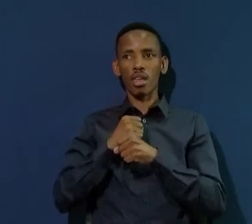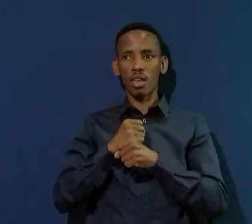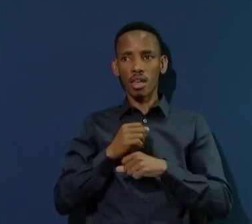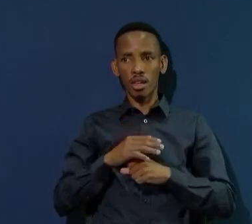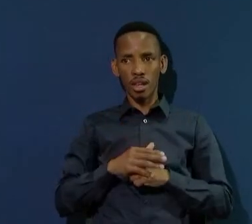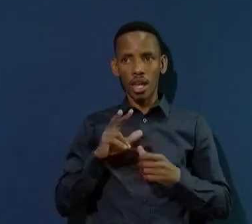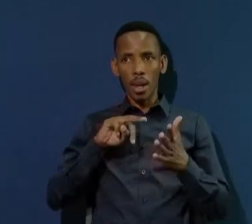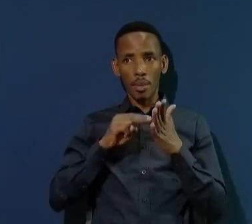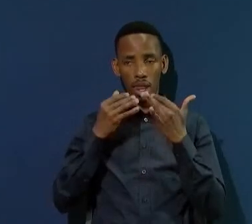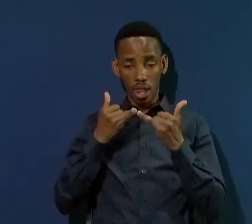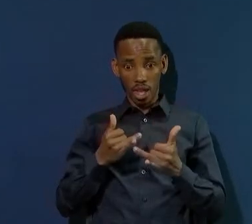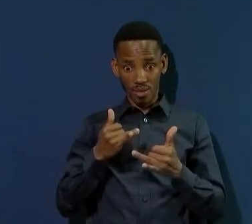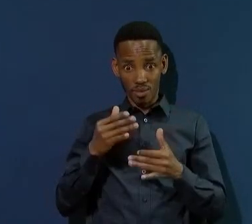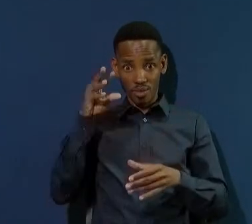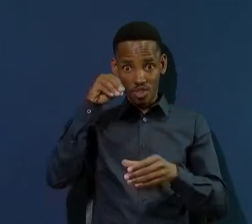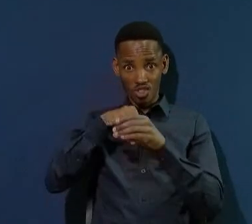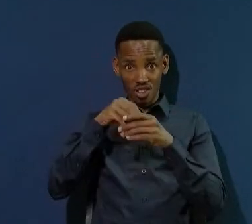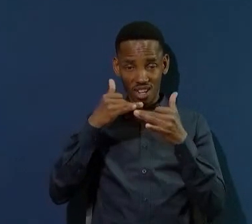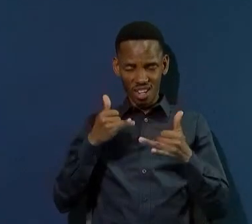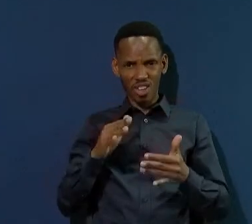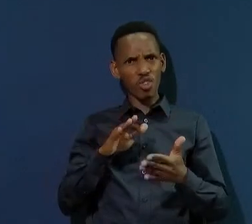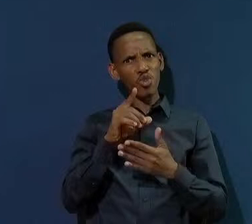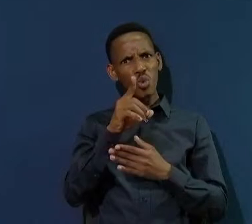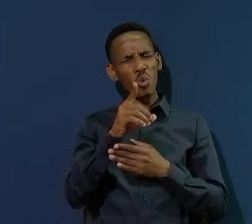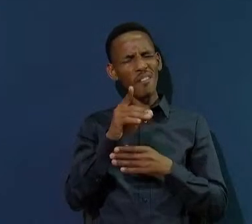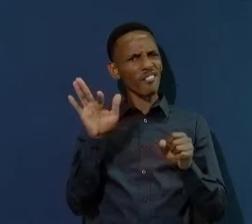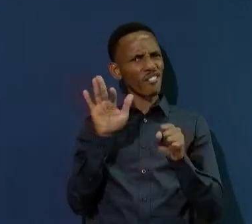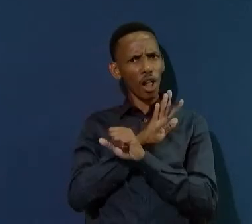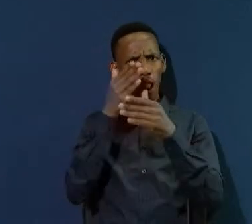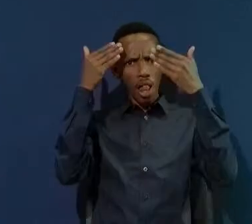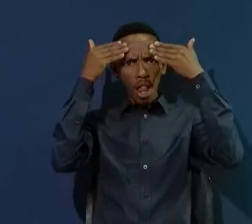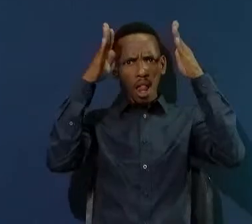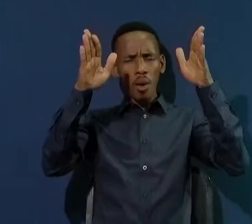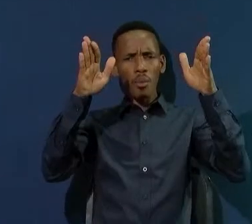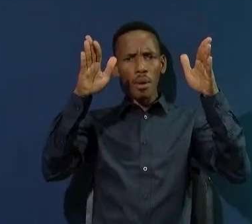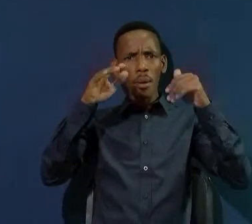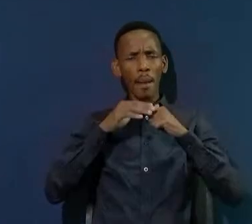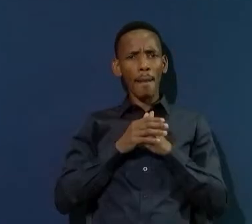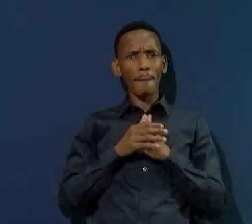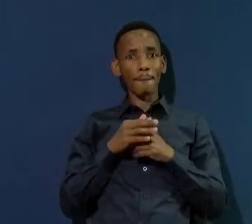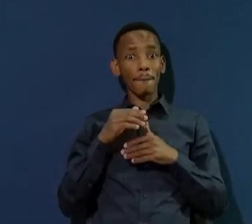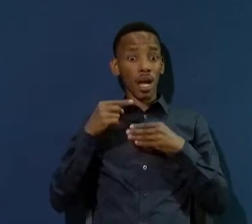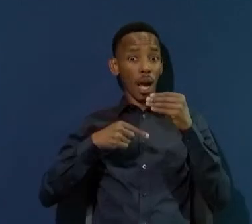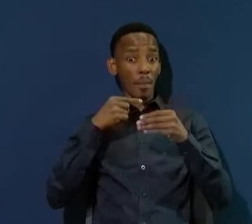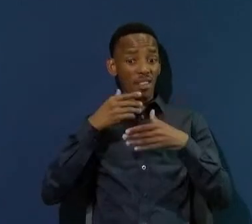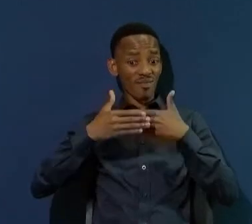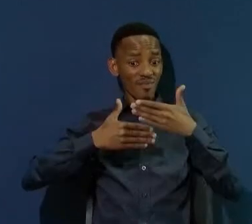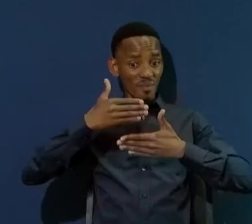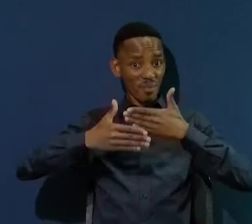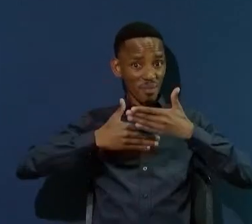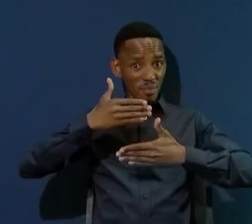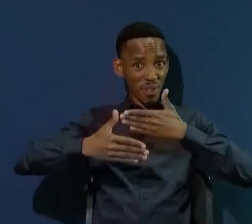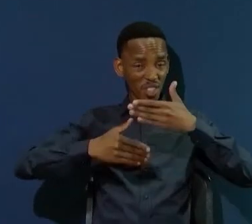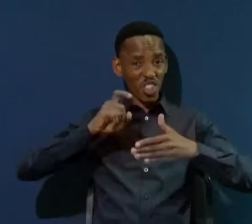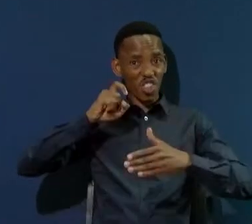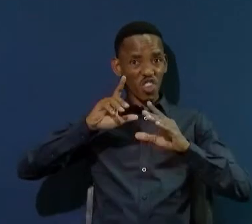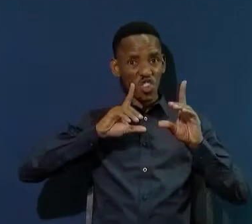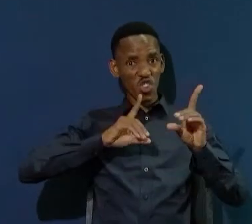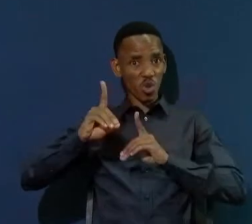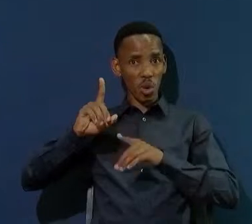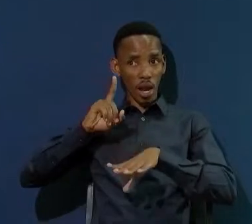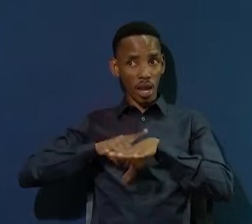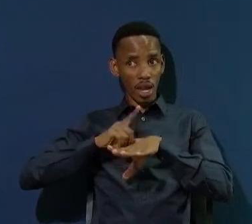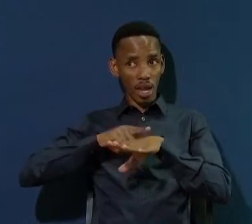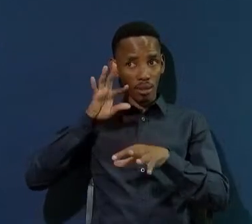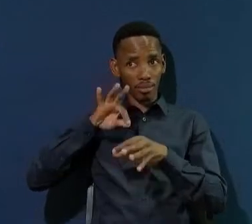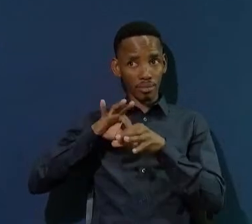be participating for the first time. Are you fully aware of the processes that you would need to go through as